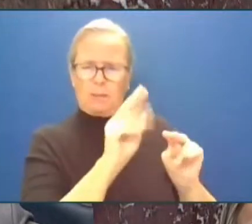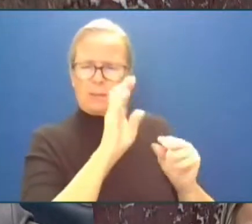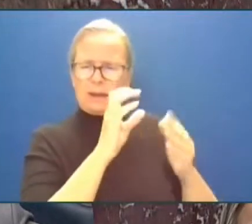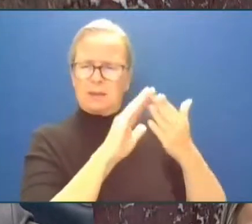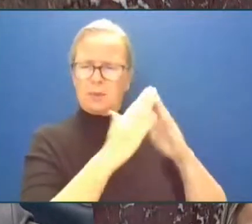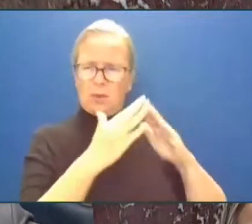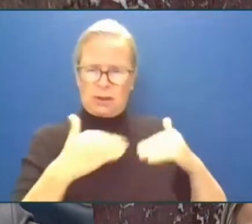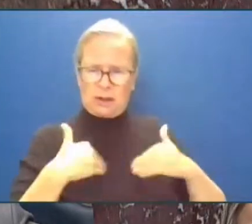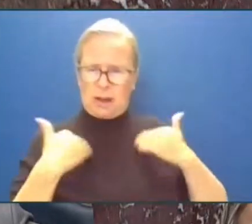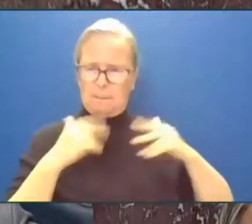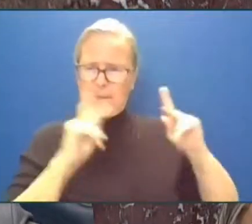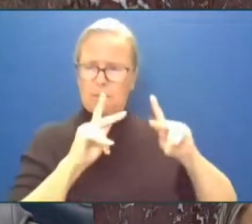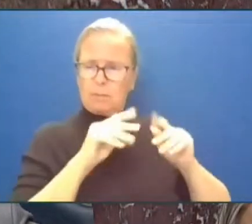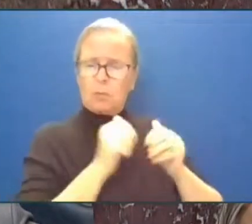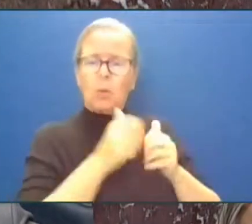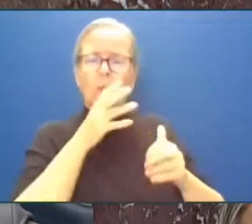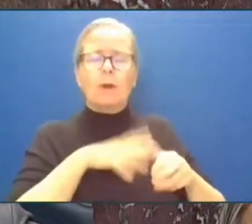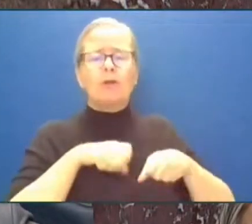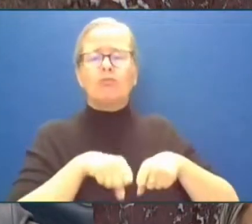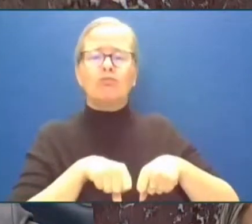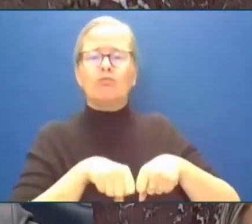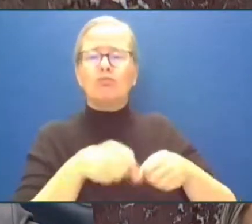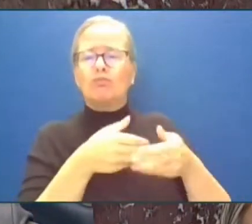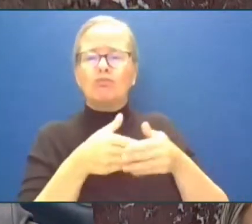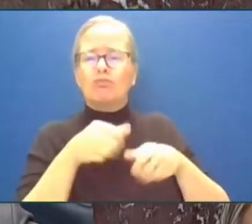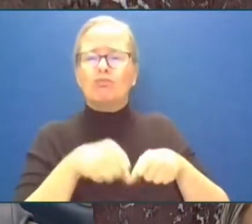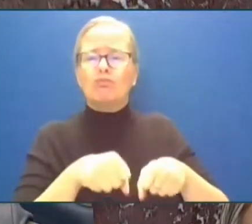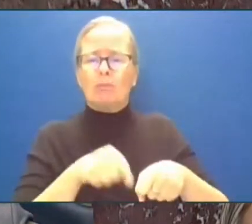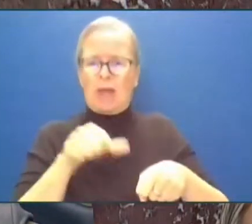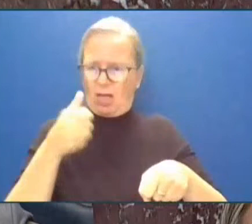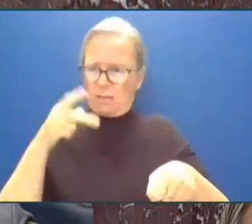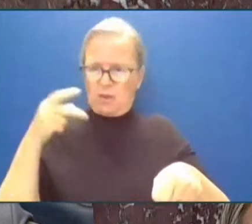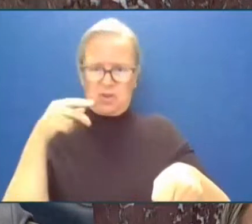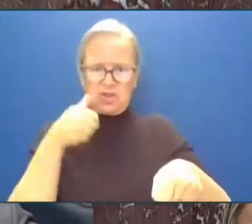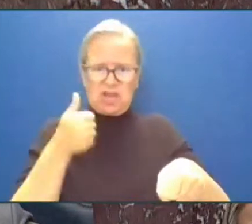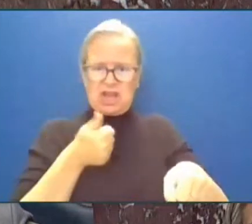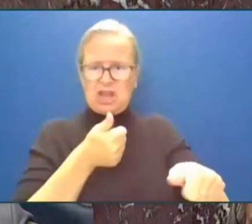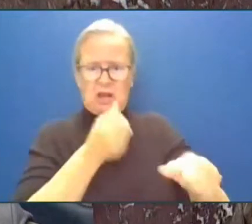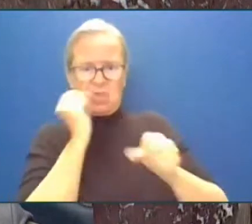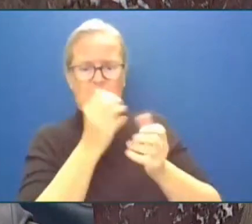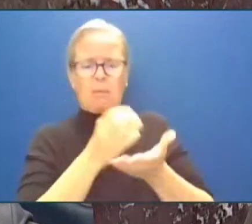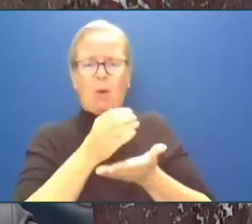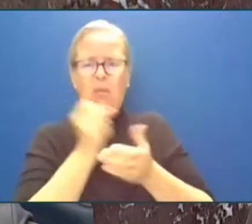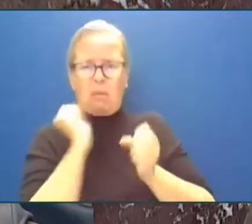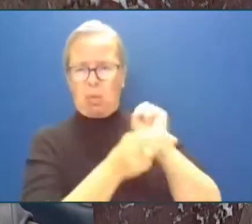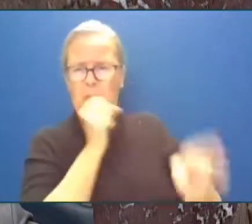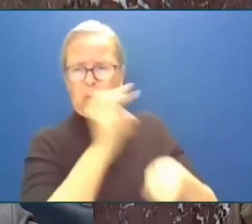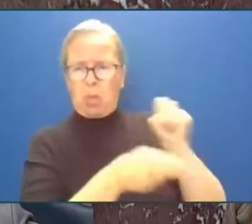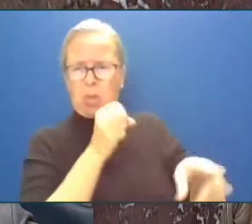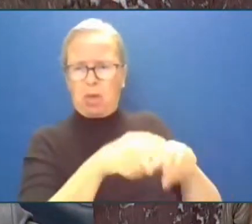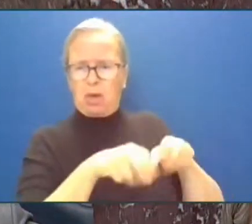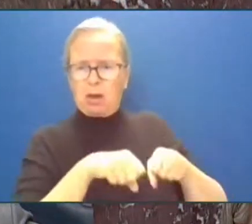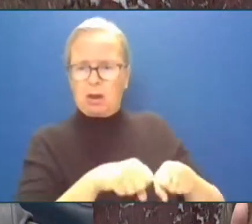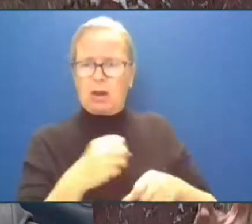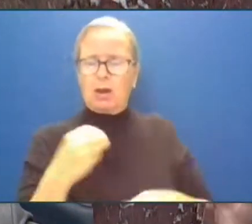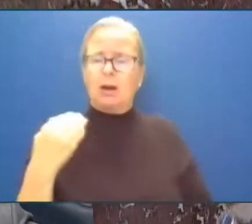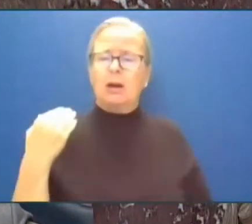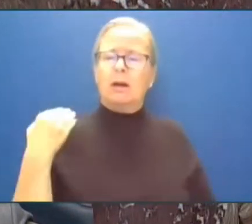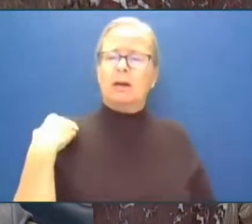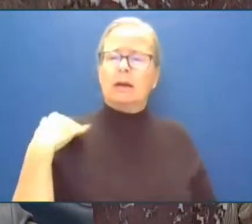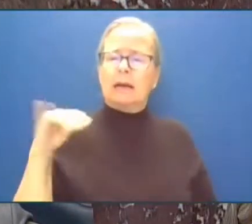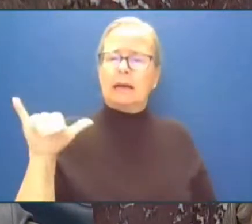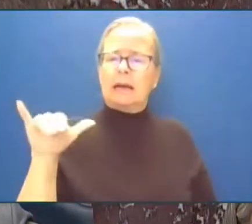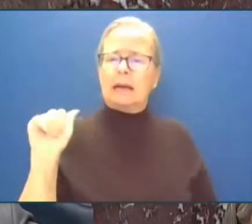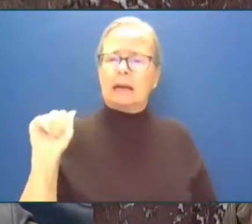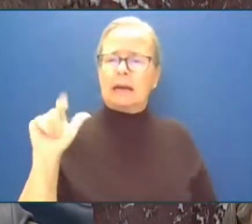thrown at them. We've got a young man in Yaletown stabbed to death by a random stranger. We've got violent assaults taking